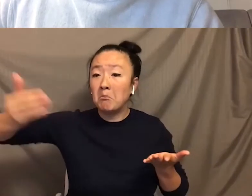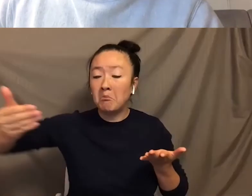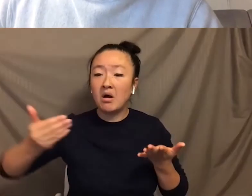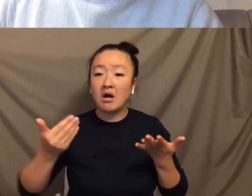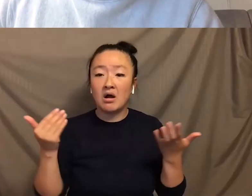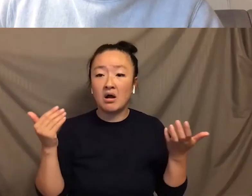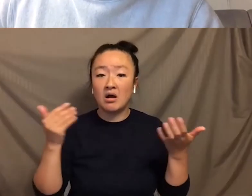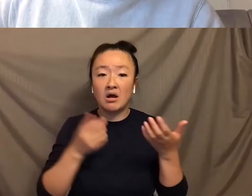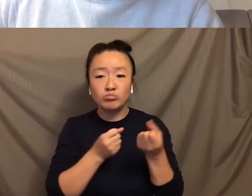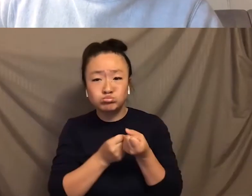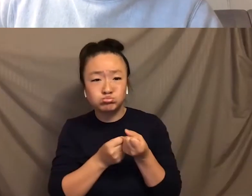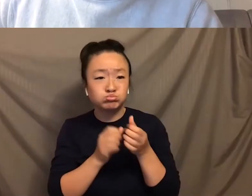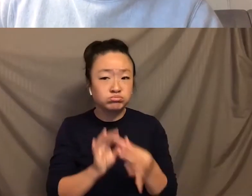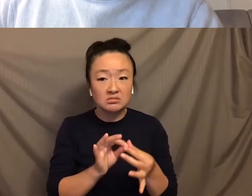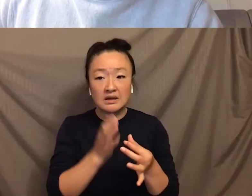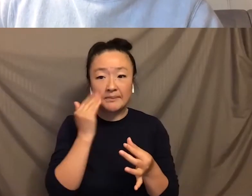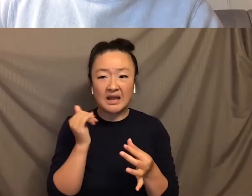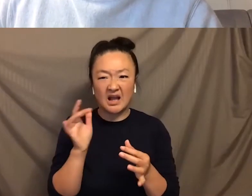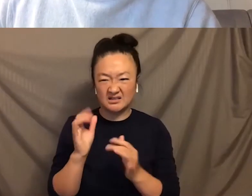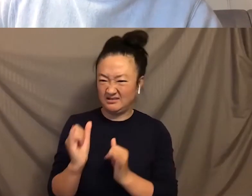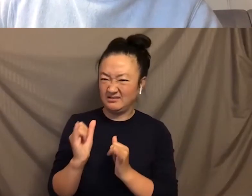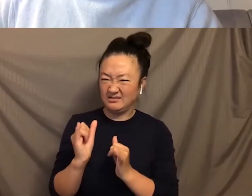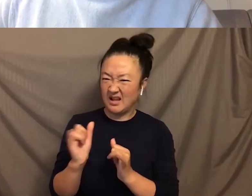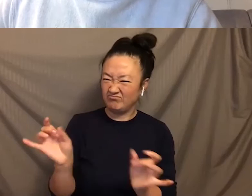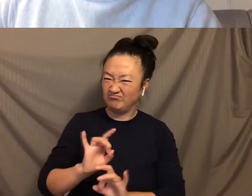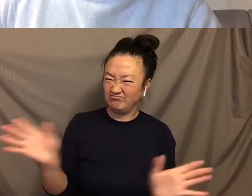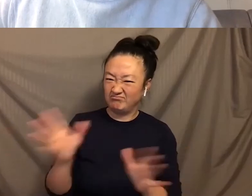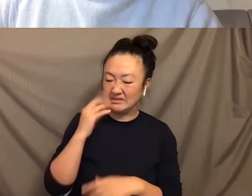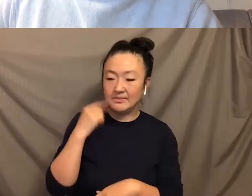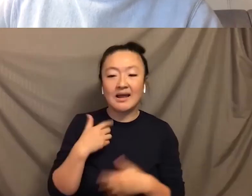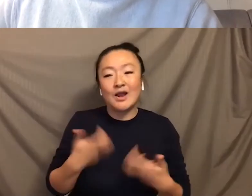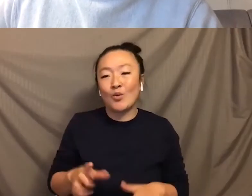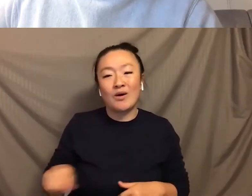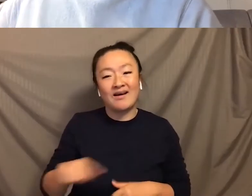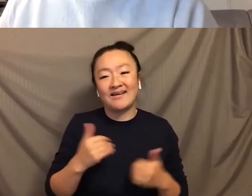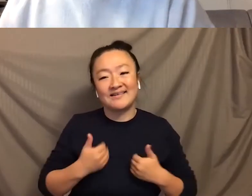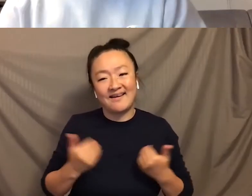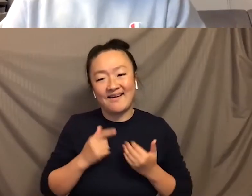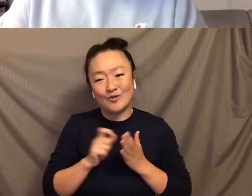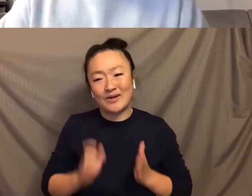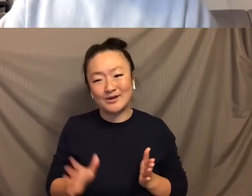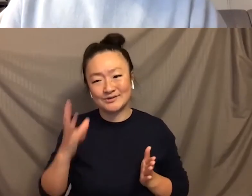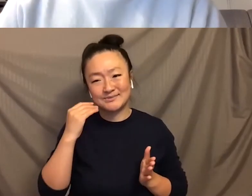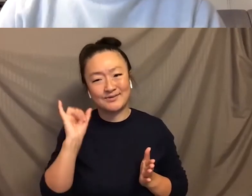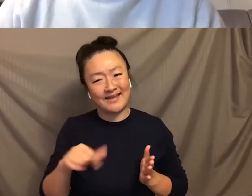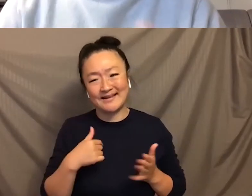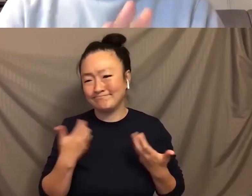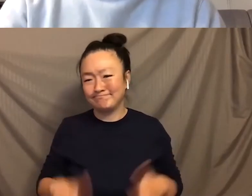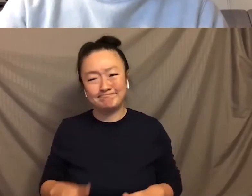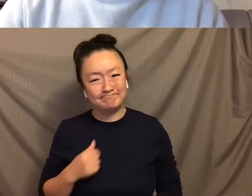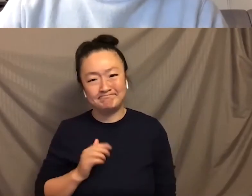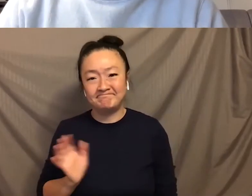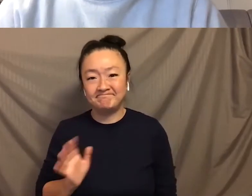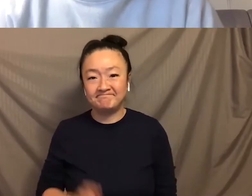terrible experiences that you have on that site. Yet I don't want any younger writer to experience that. So Come